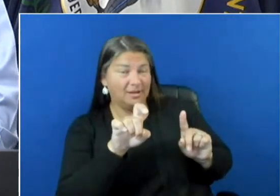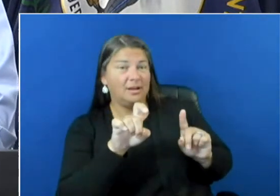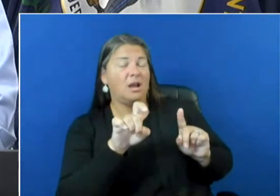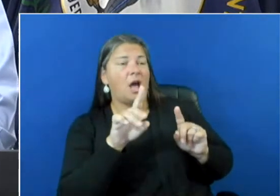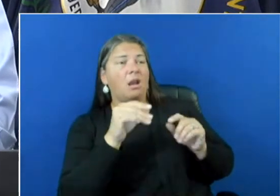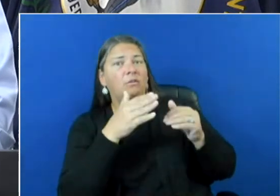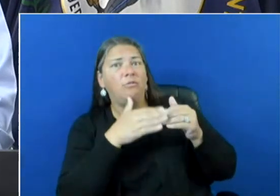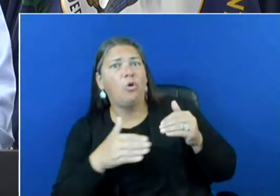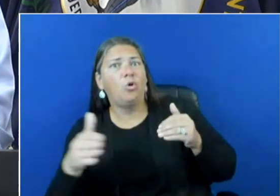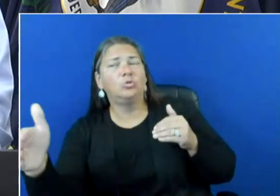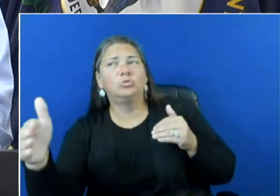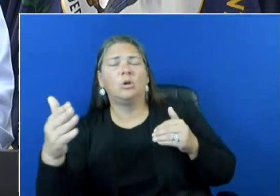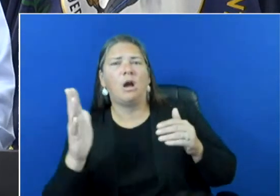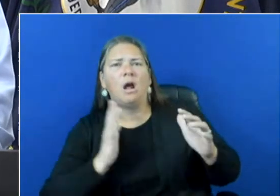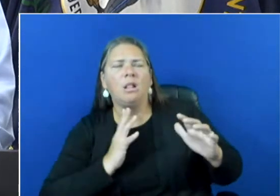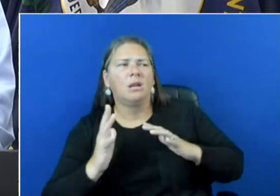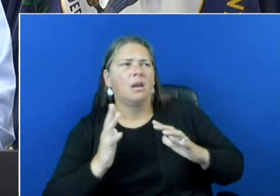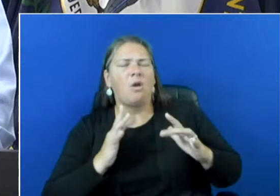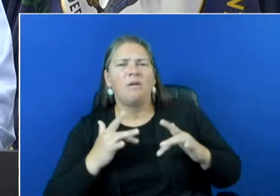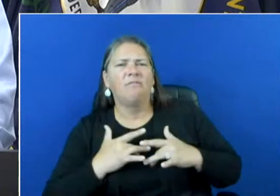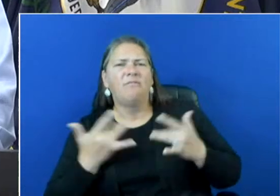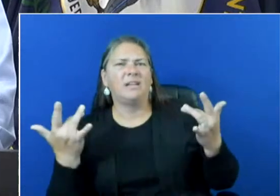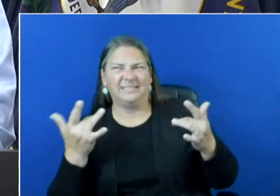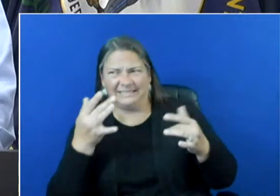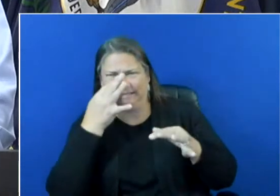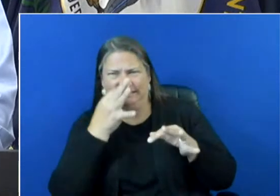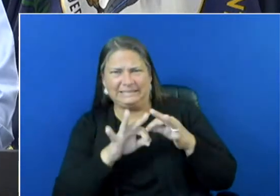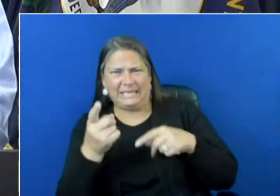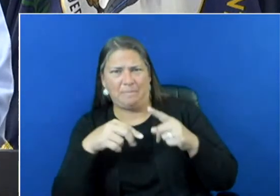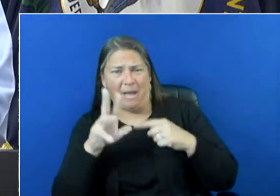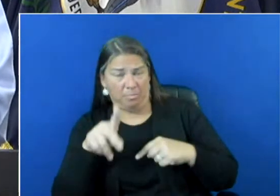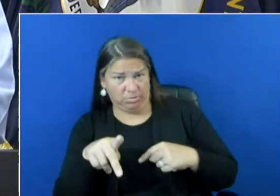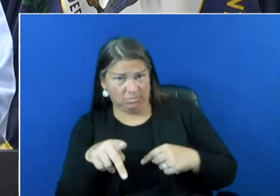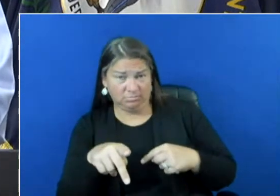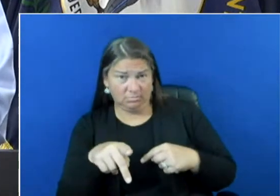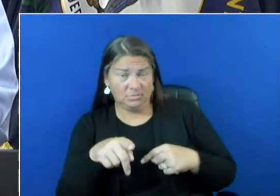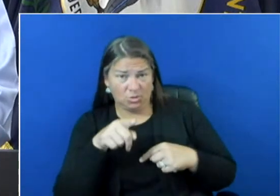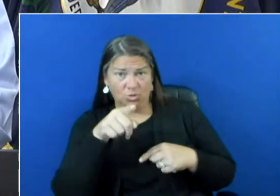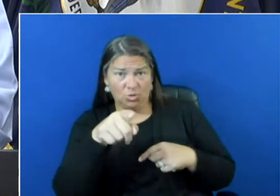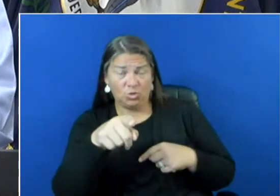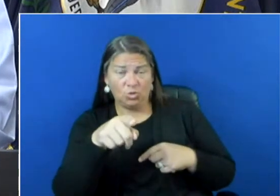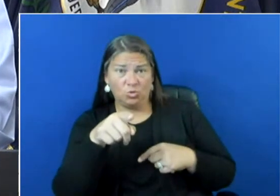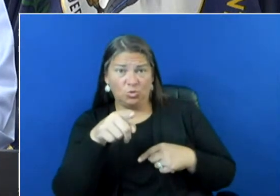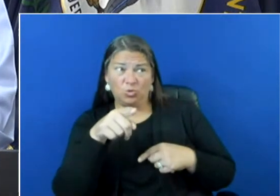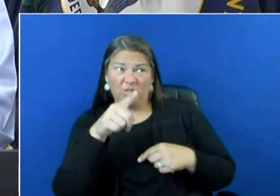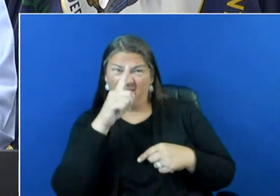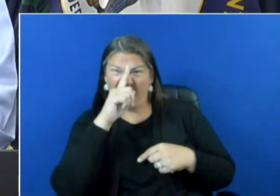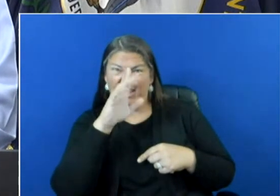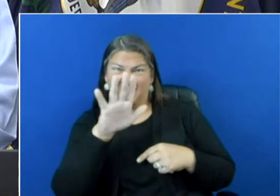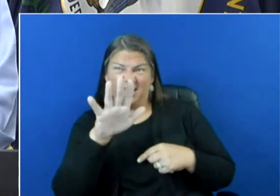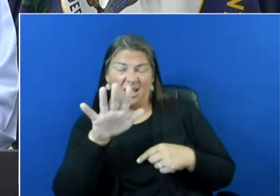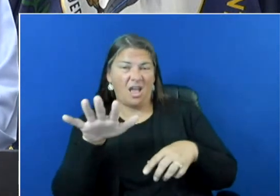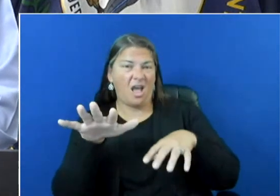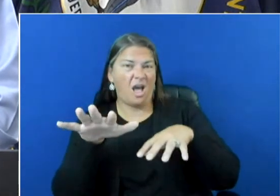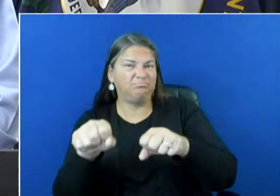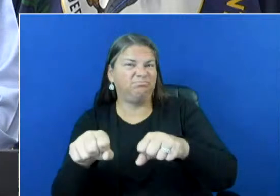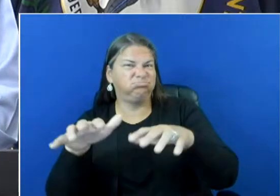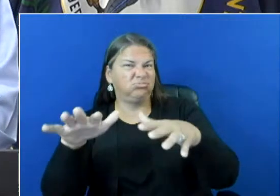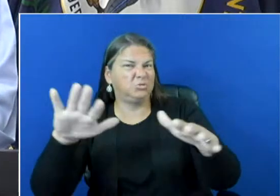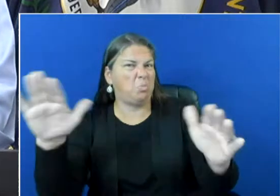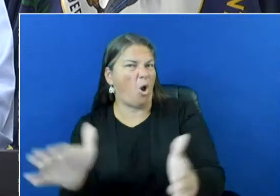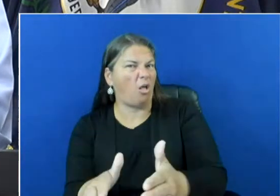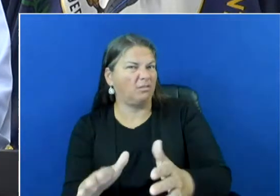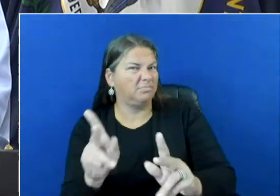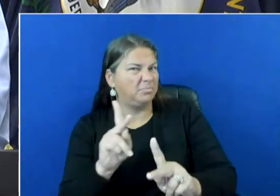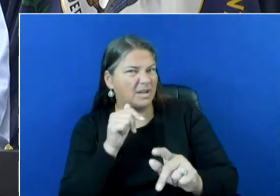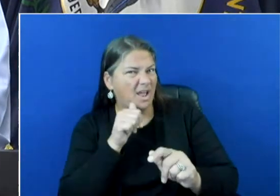future holidays right around the corner? And are you looking at potentially rolling back capacity limits again? At this time, I'm not